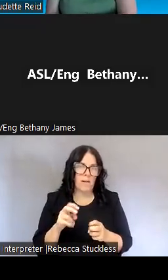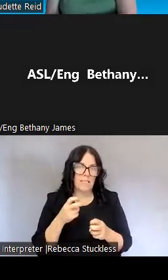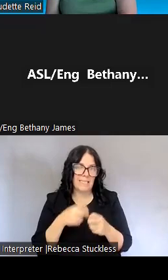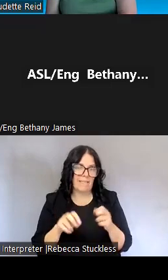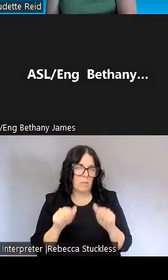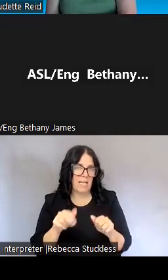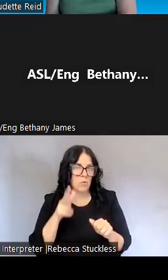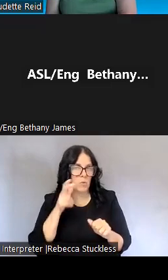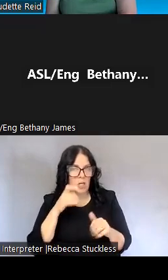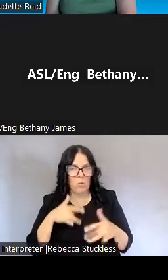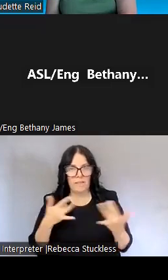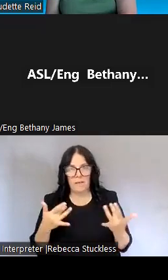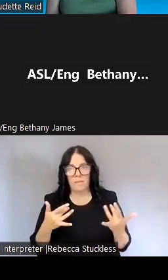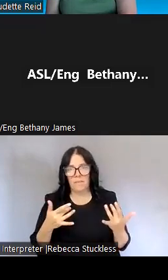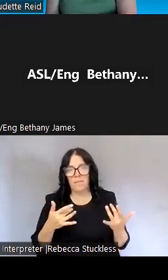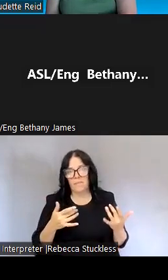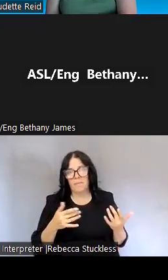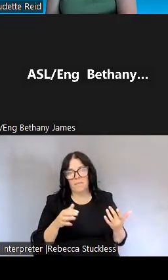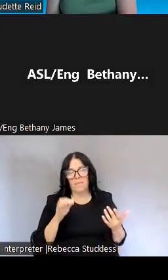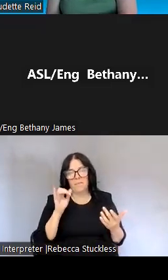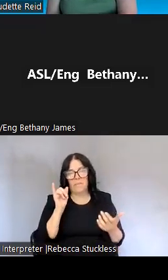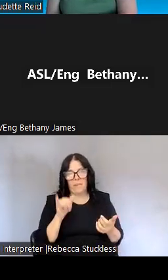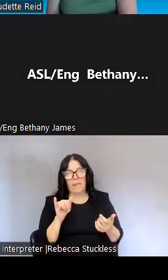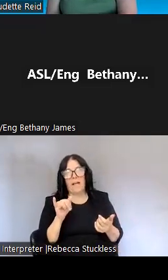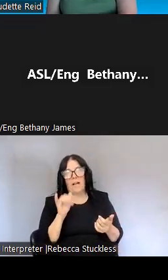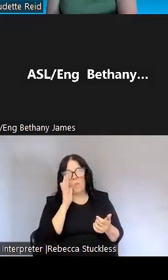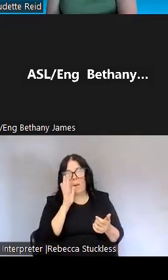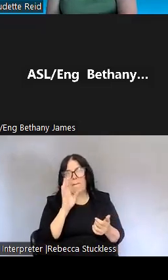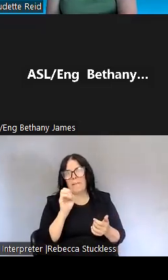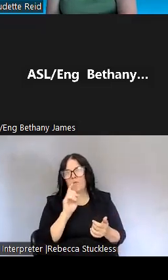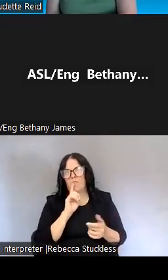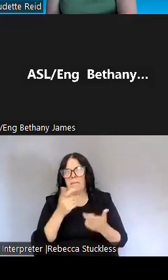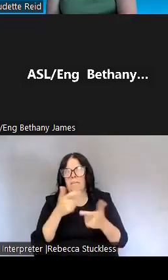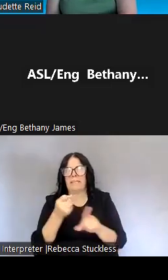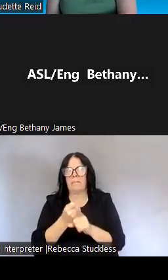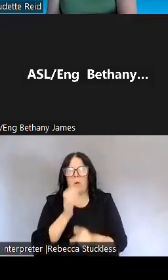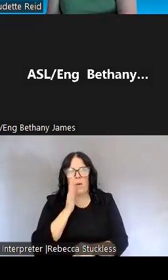what is going on, that's going to be a real game changer, I think.